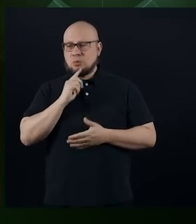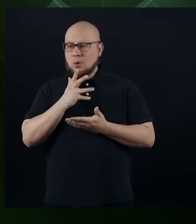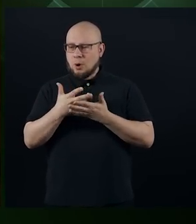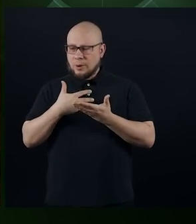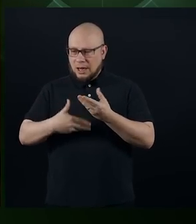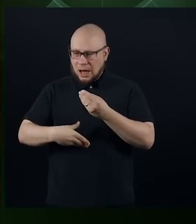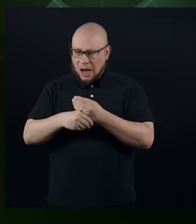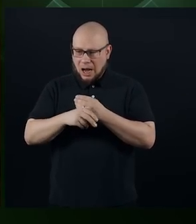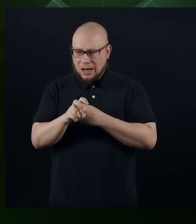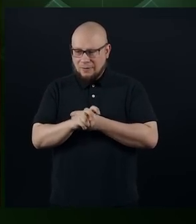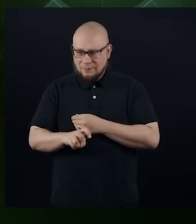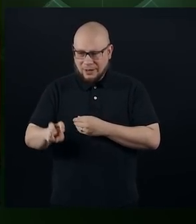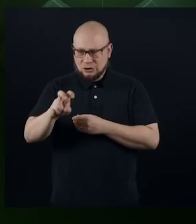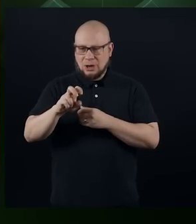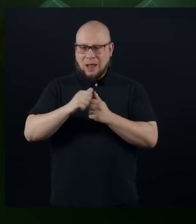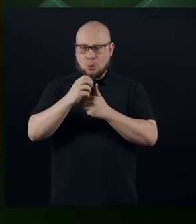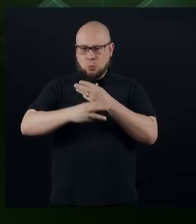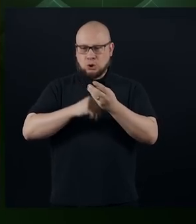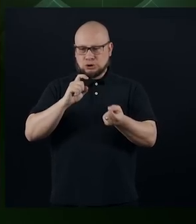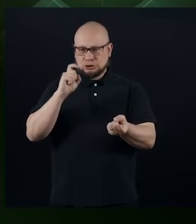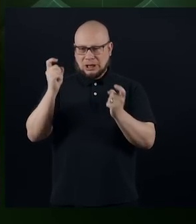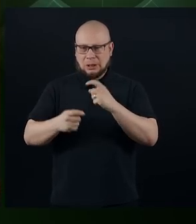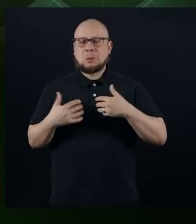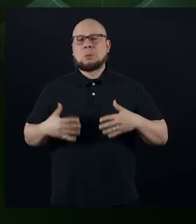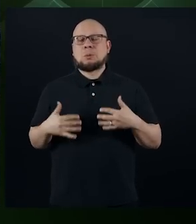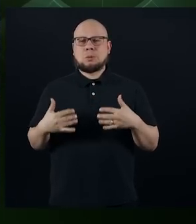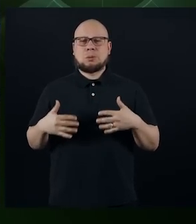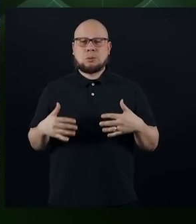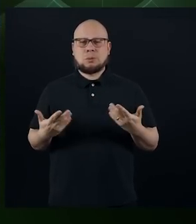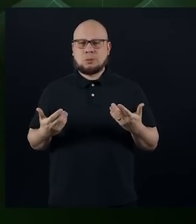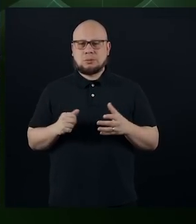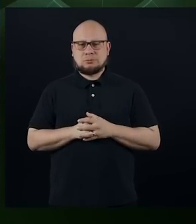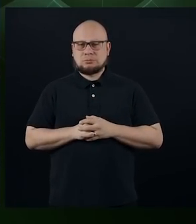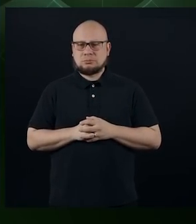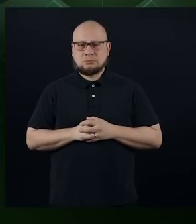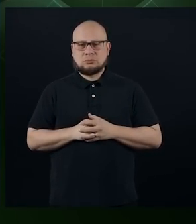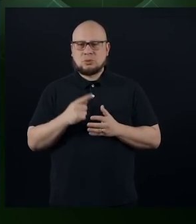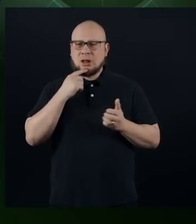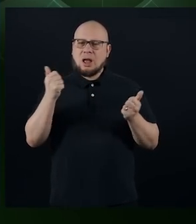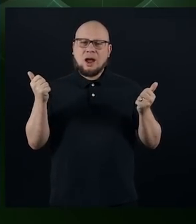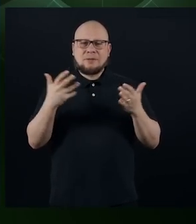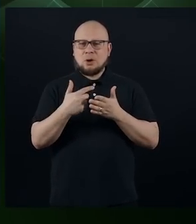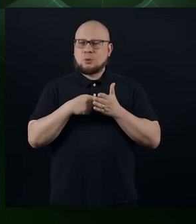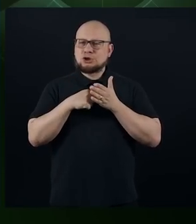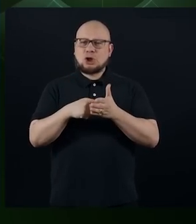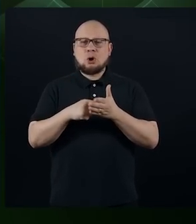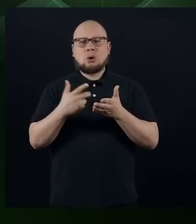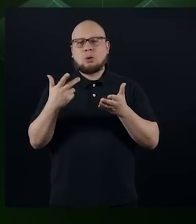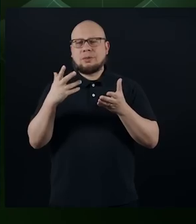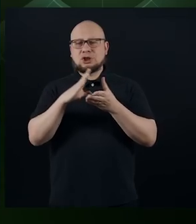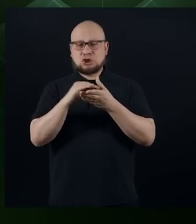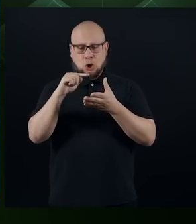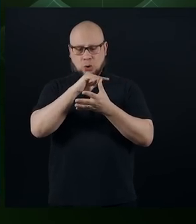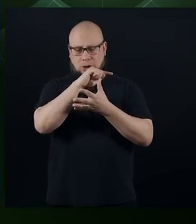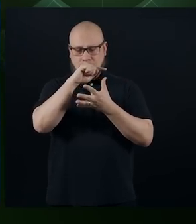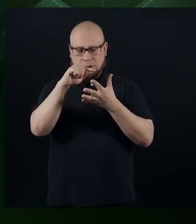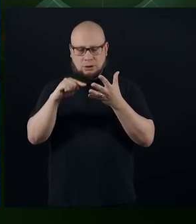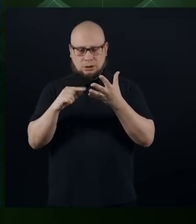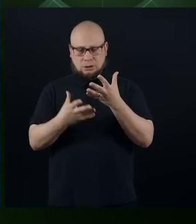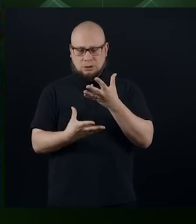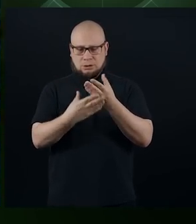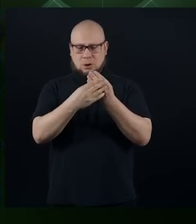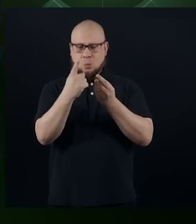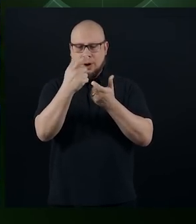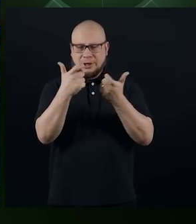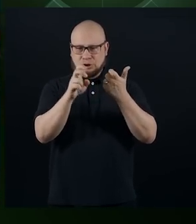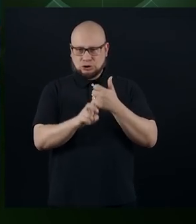it moves the Sea of Thieves world forwards. I mean, just to recap what you've heard about today, you know, the five tall tales that make up that narrative of Sea of